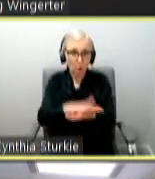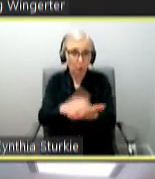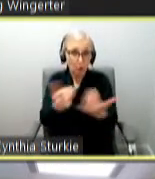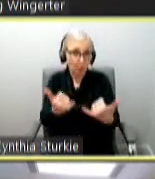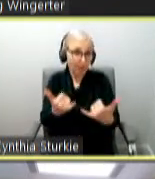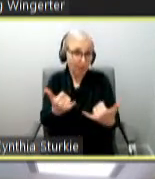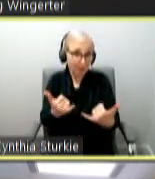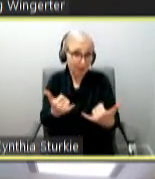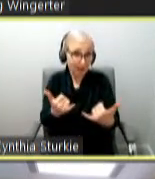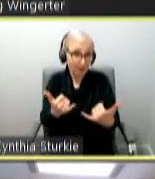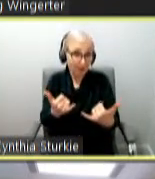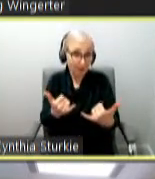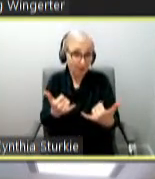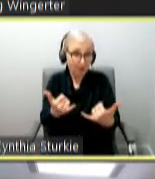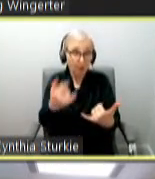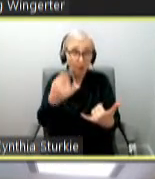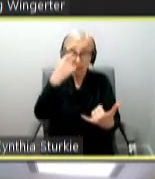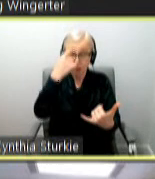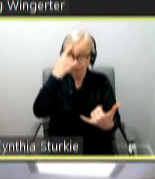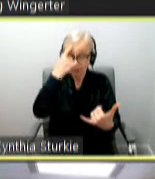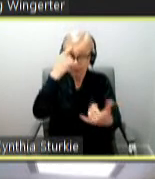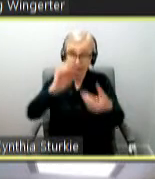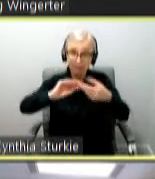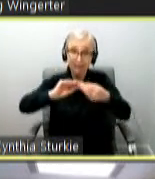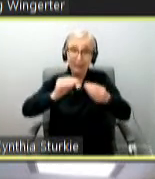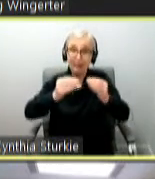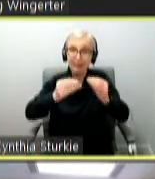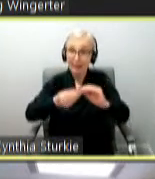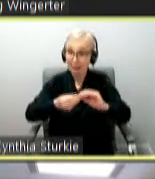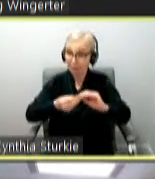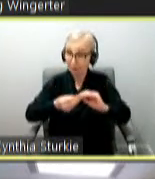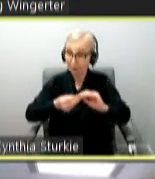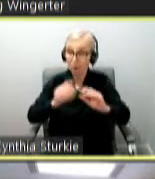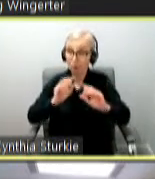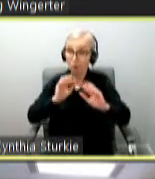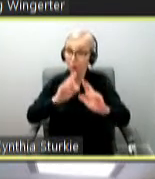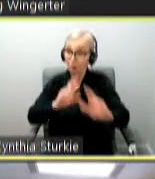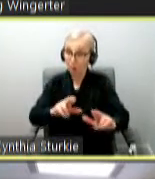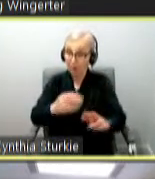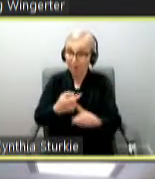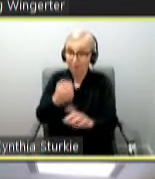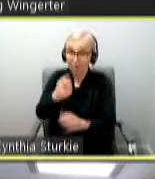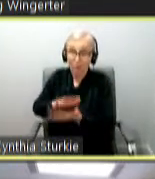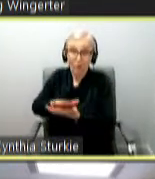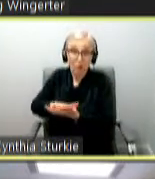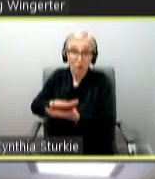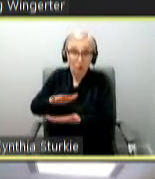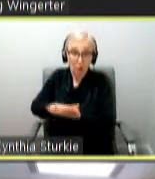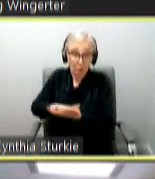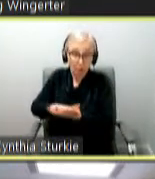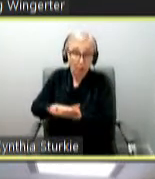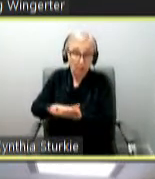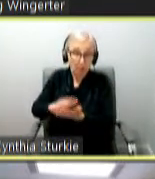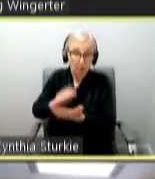being reported to the state website are accurate, or that you're missing cases because of some of these breakdowns in